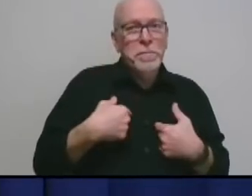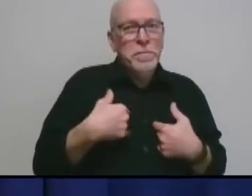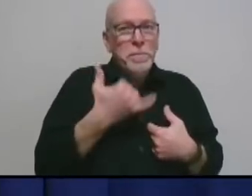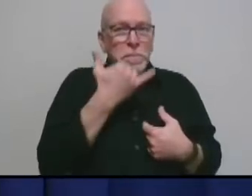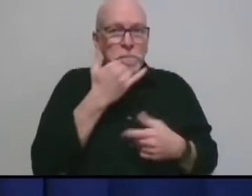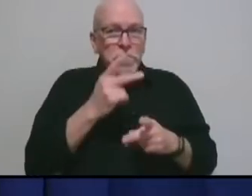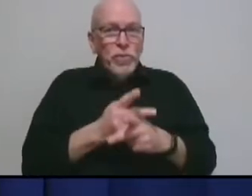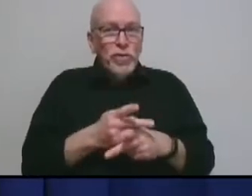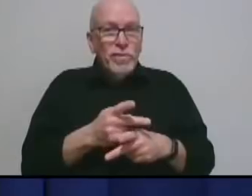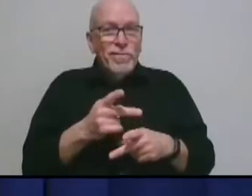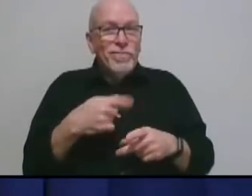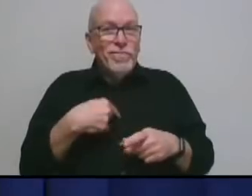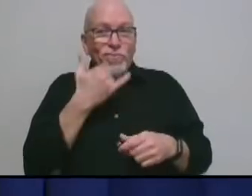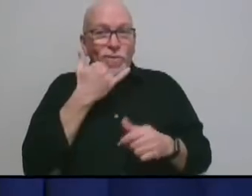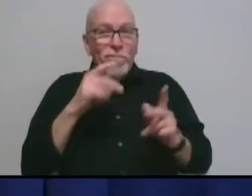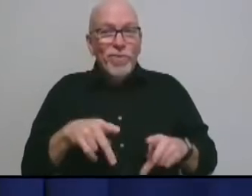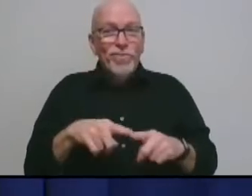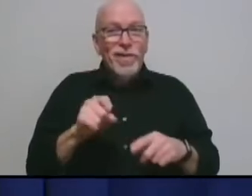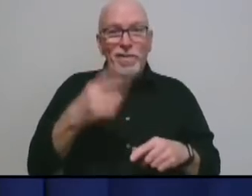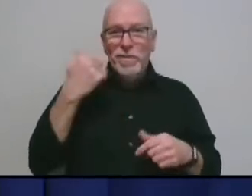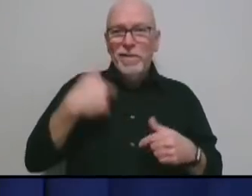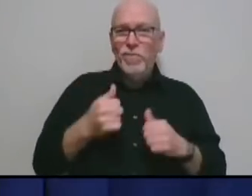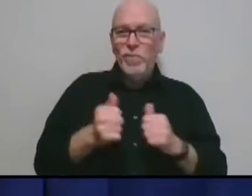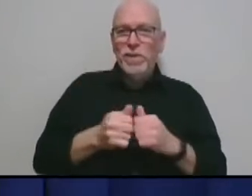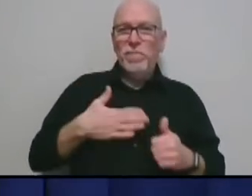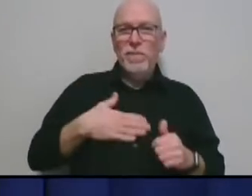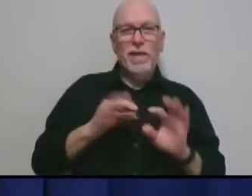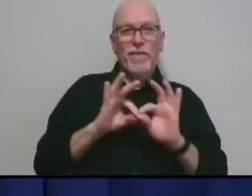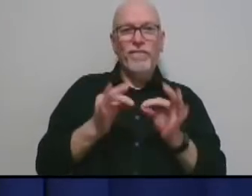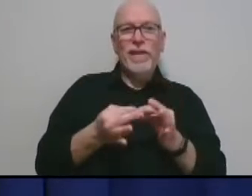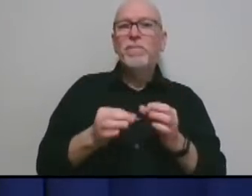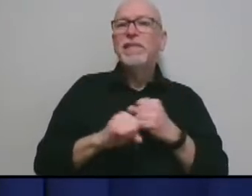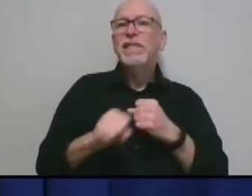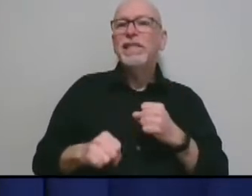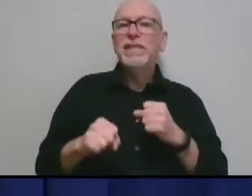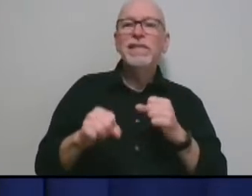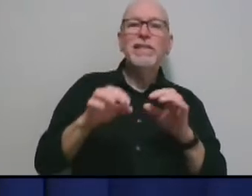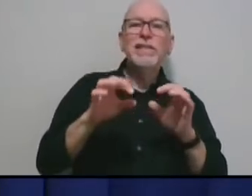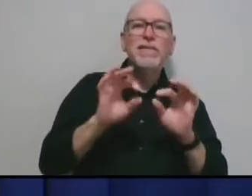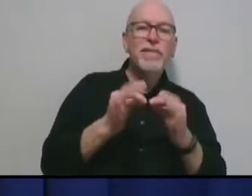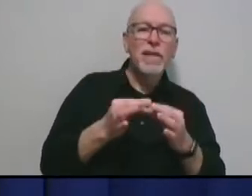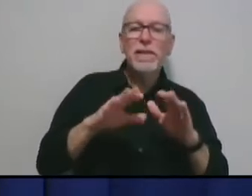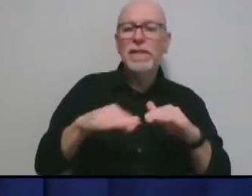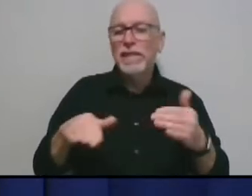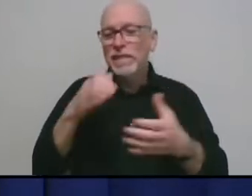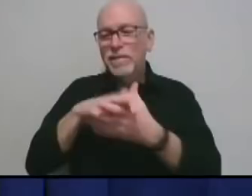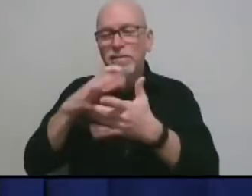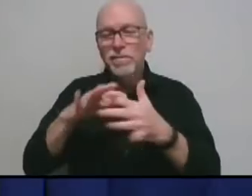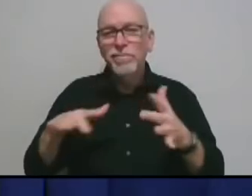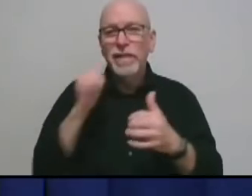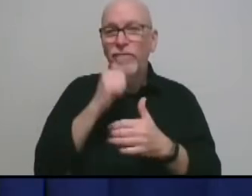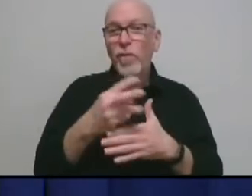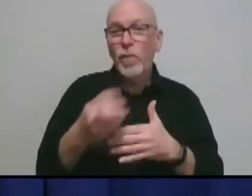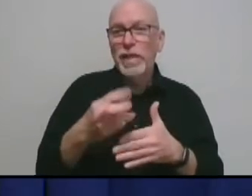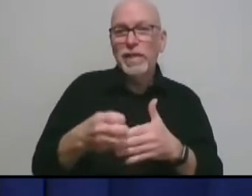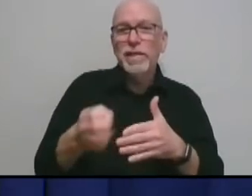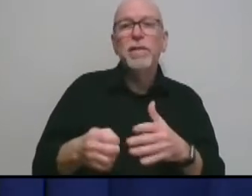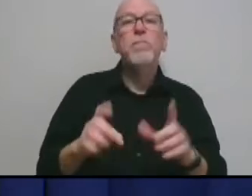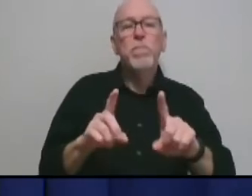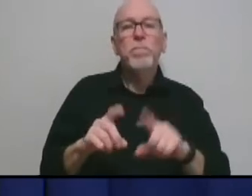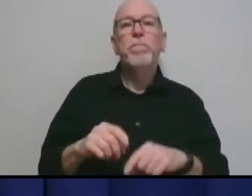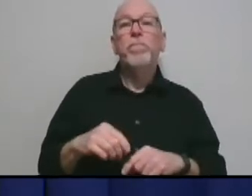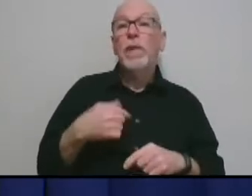ask because I'm with my family, extended kids, and their spouses pretty much every weekend. So what I will say to you